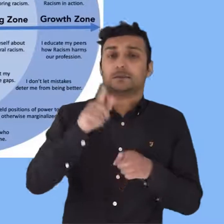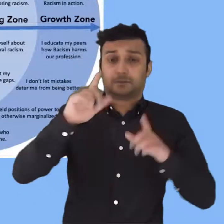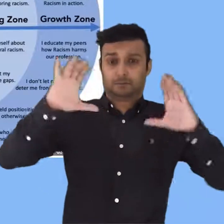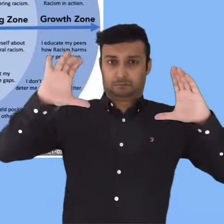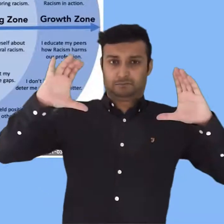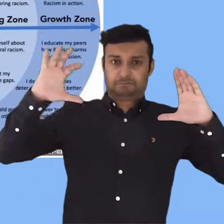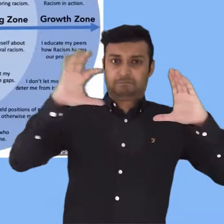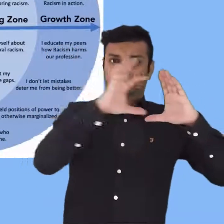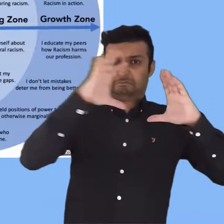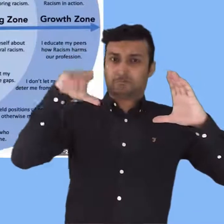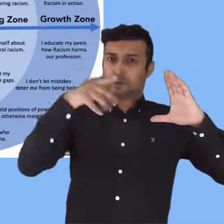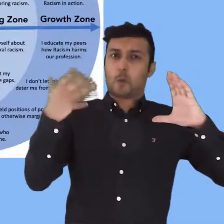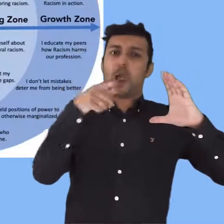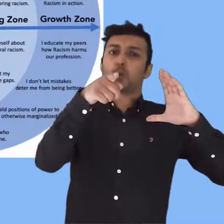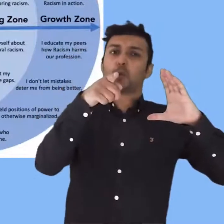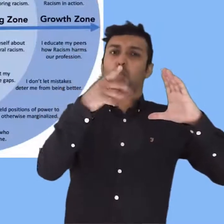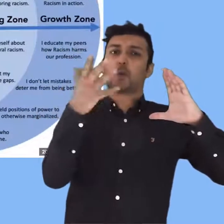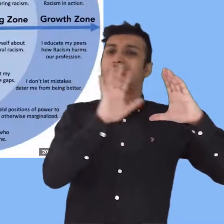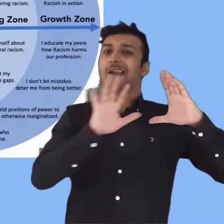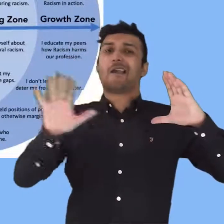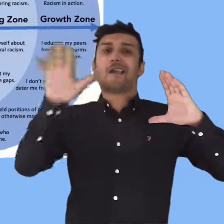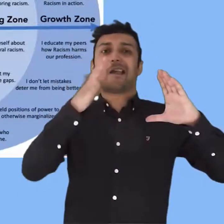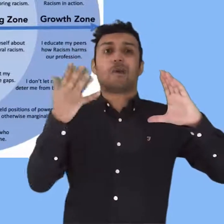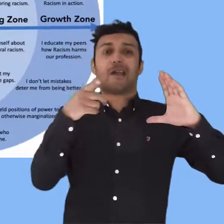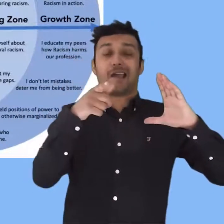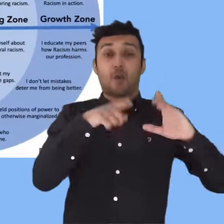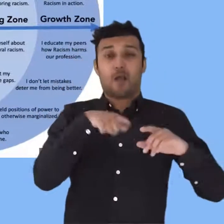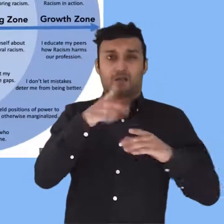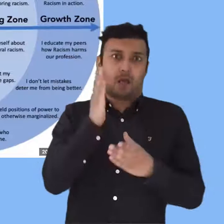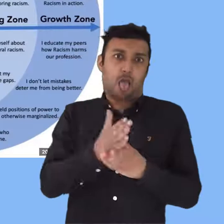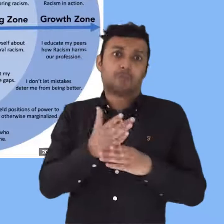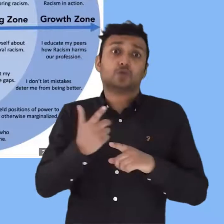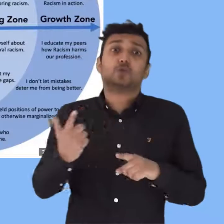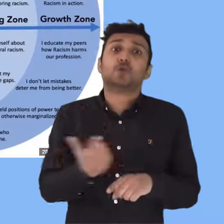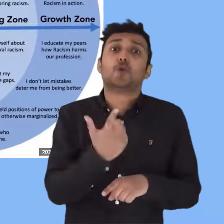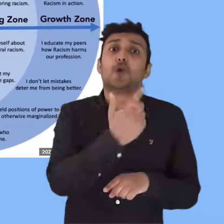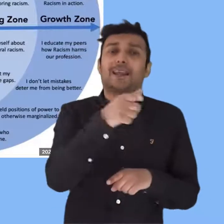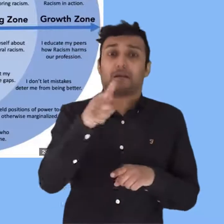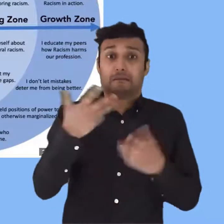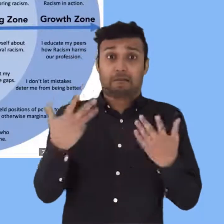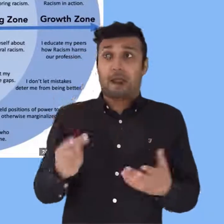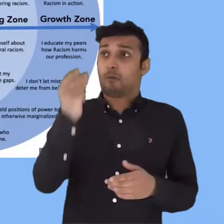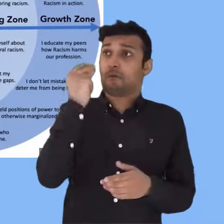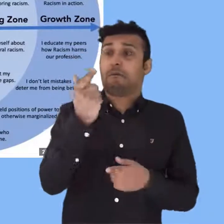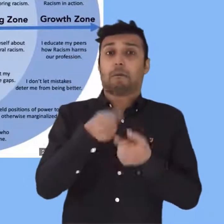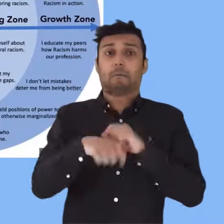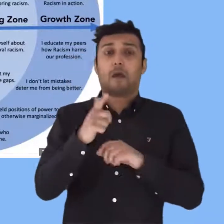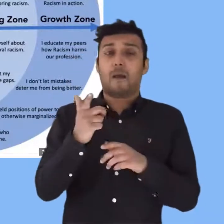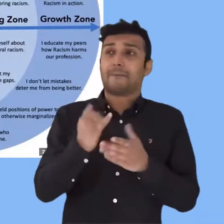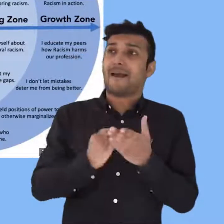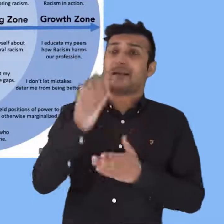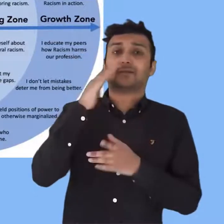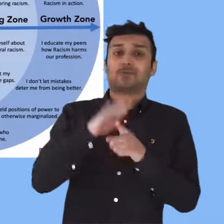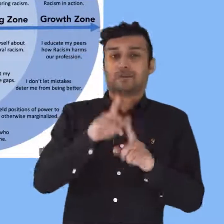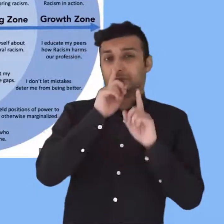our anti-racist journey. It is about becoming an anti-racist. And like Jules said earlier, it's not something